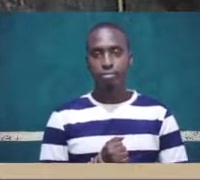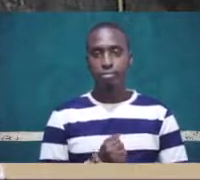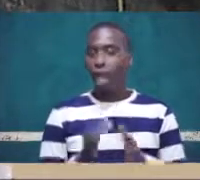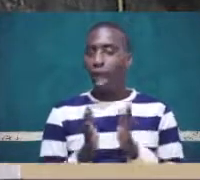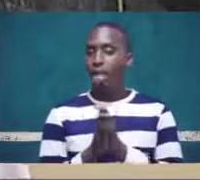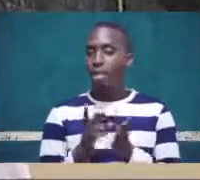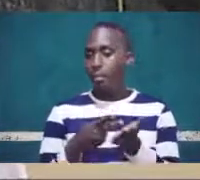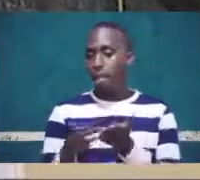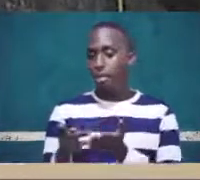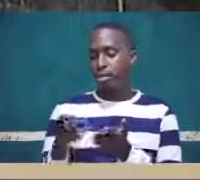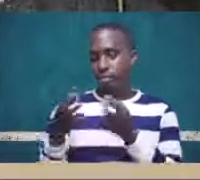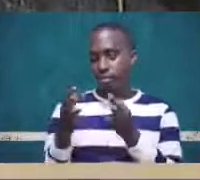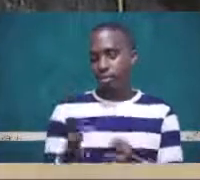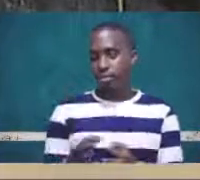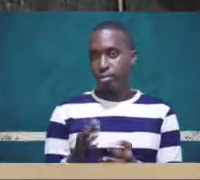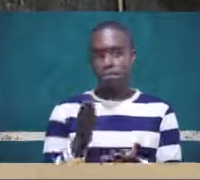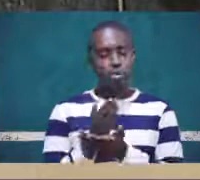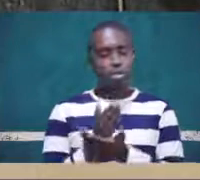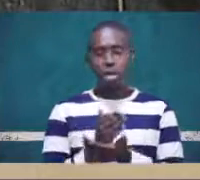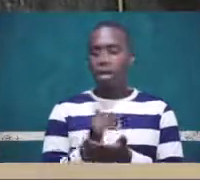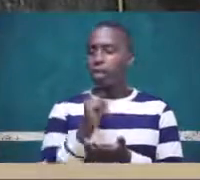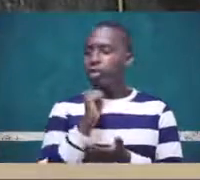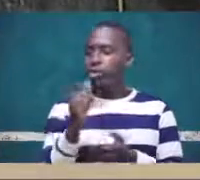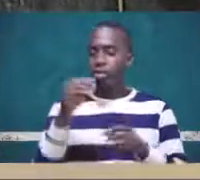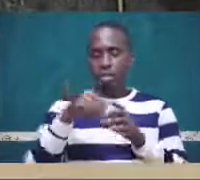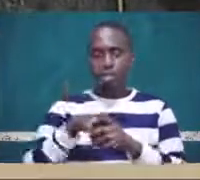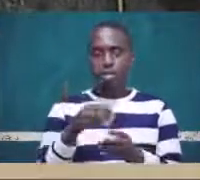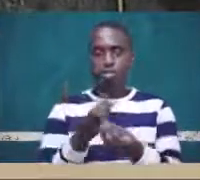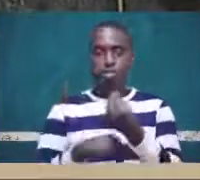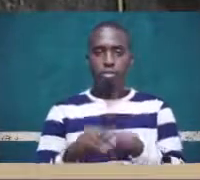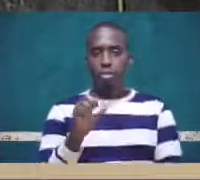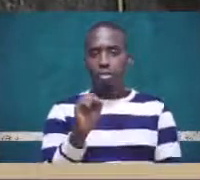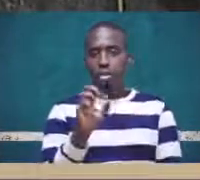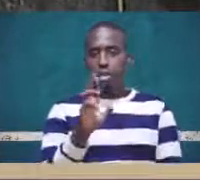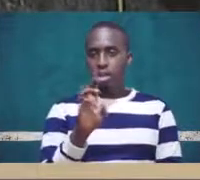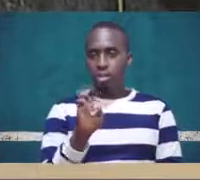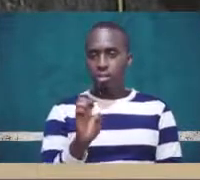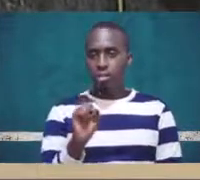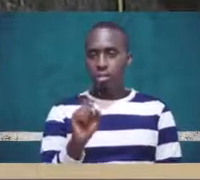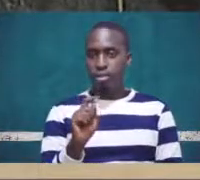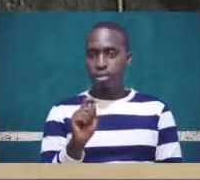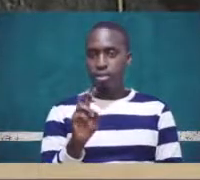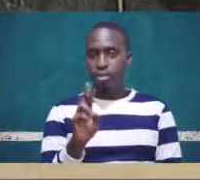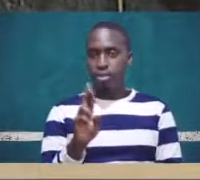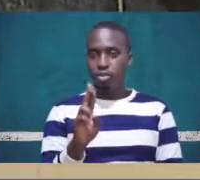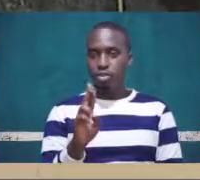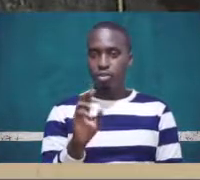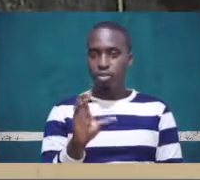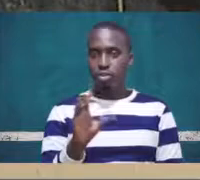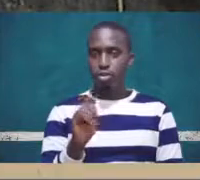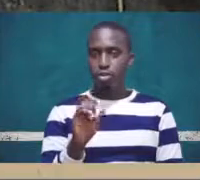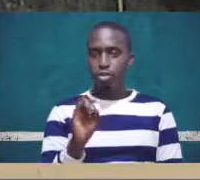And buying of commodities without any trade restriction. The selling and buying of commodities. And